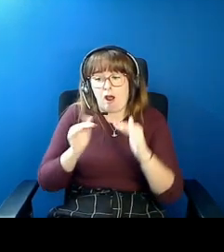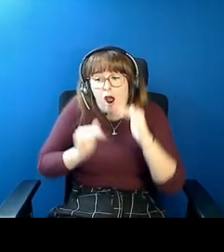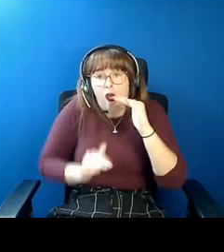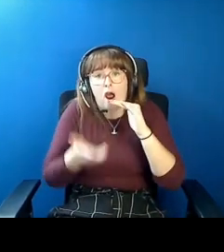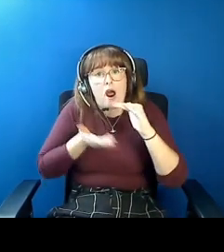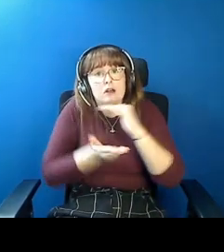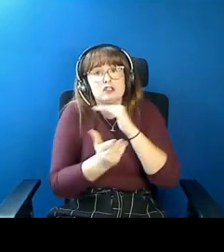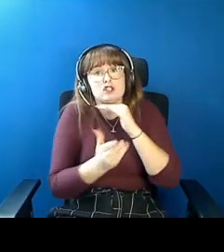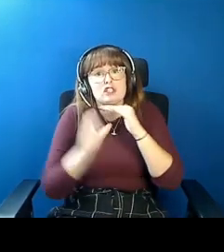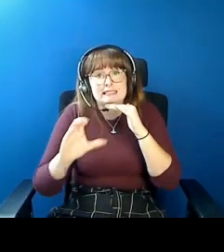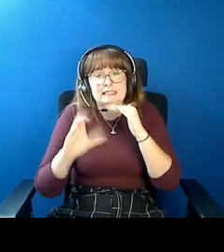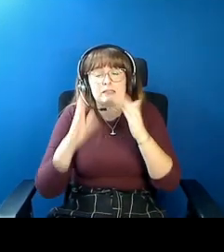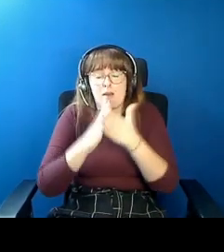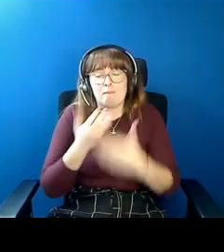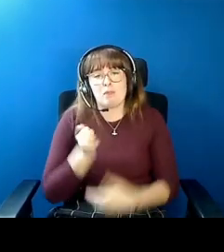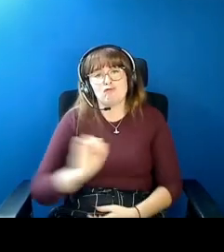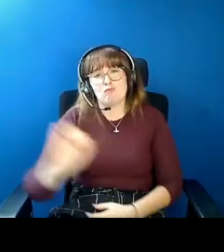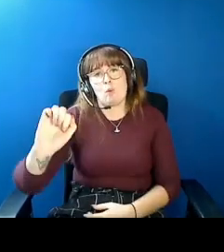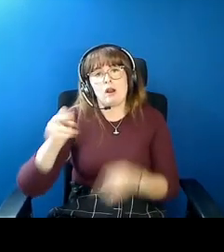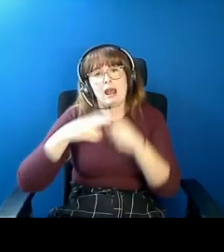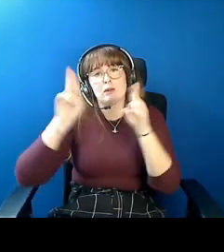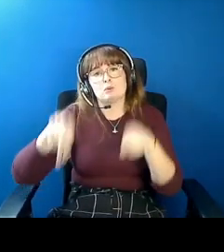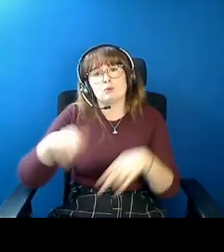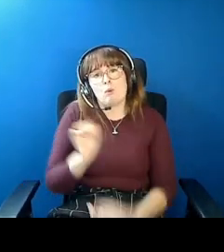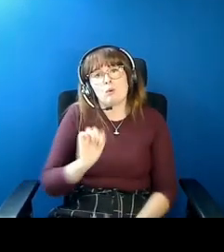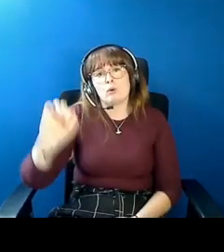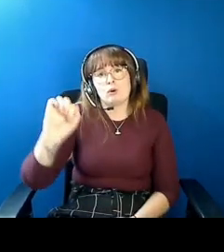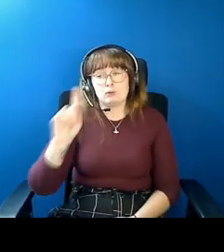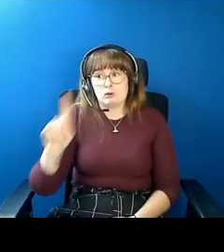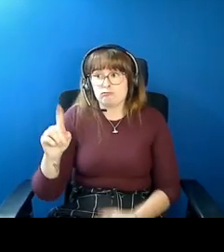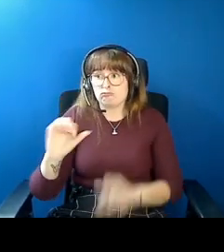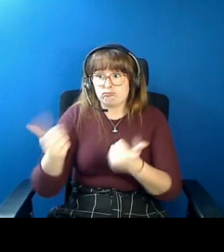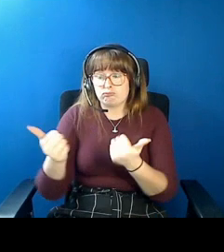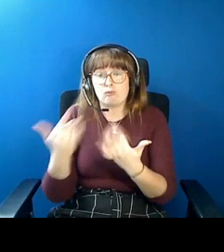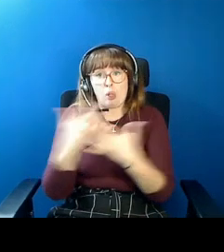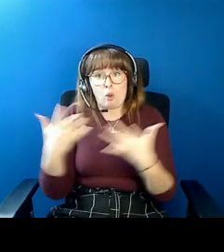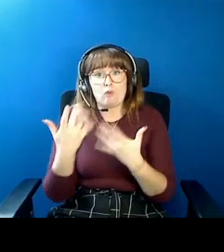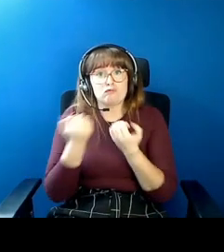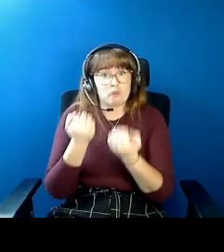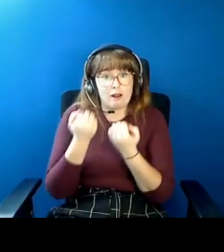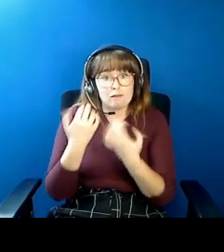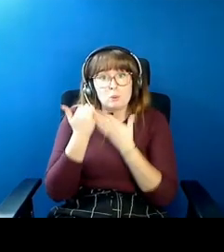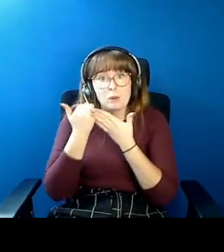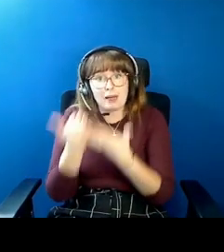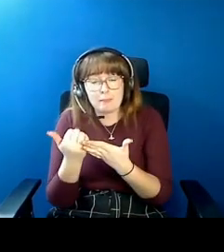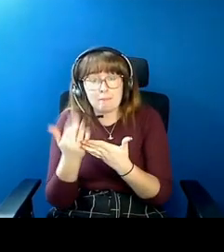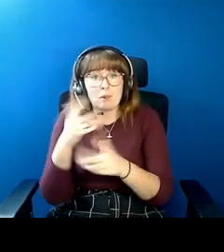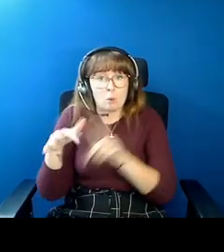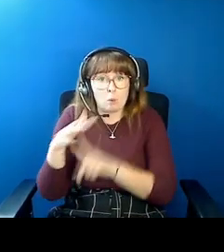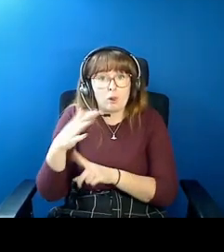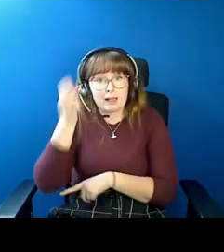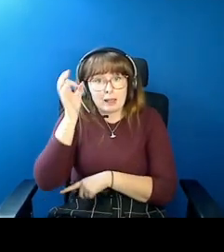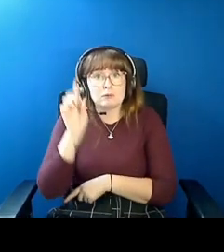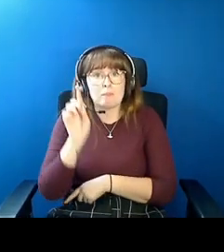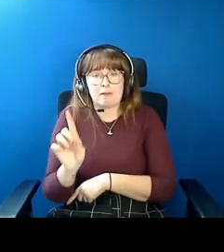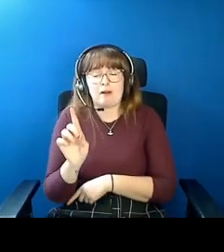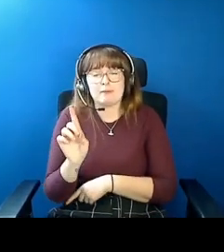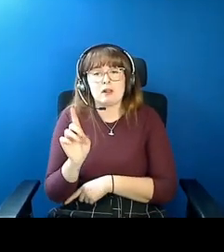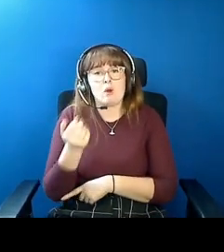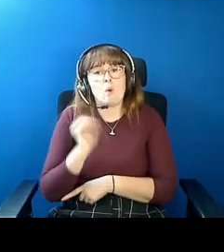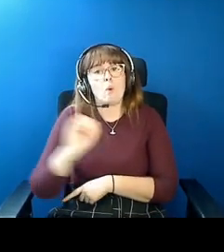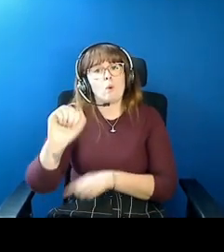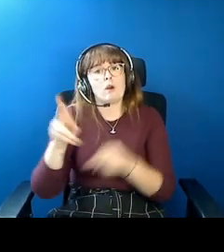are owner-occupied. So it's fantastic. There's lots of drivers to help local authorities, but the owner-occupied market